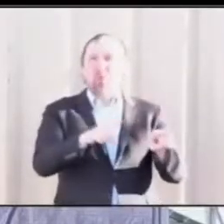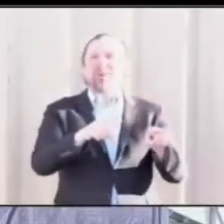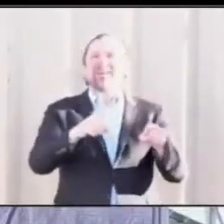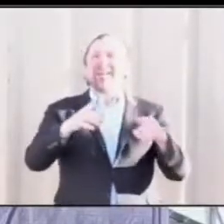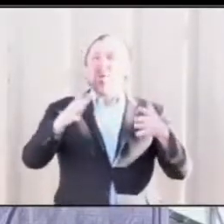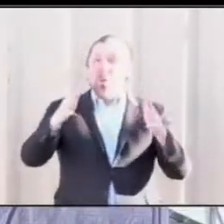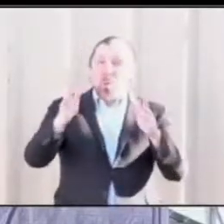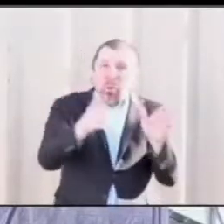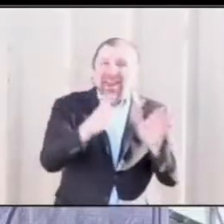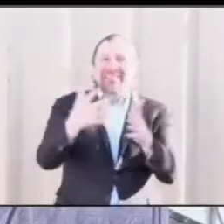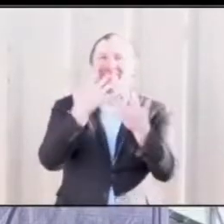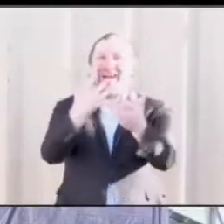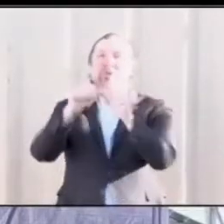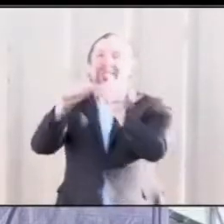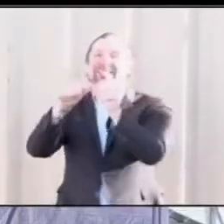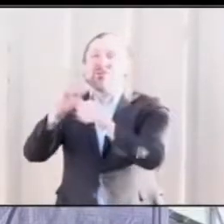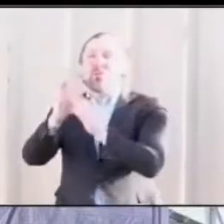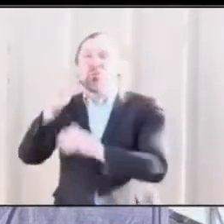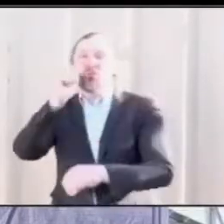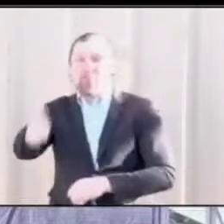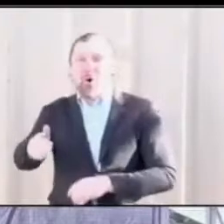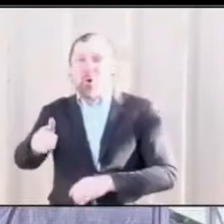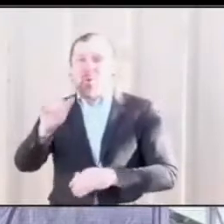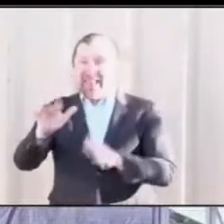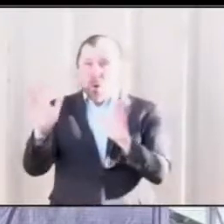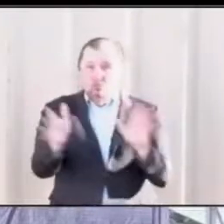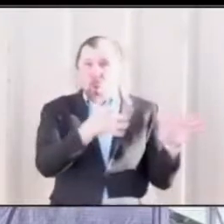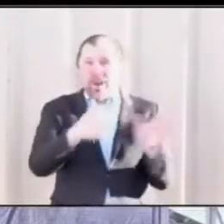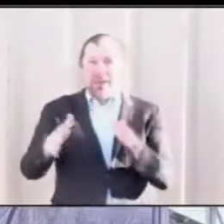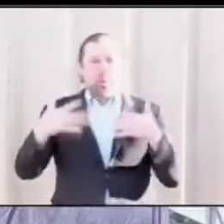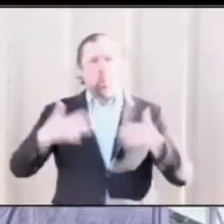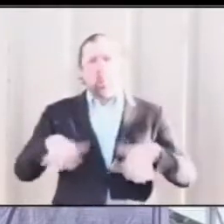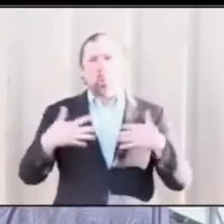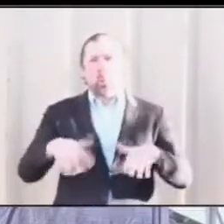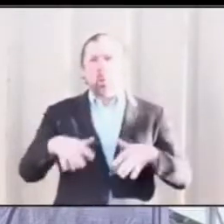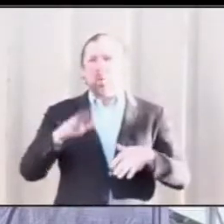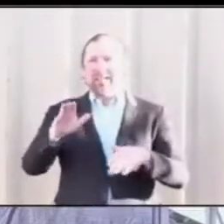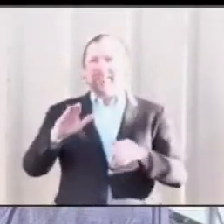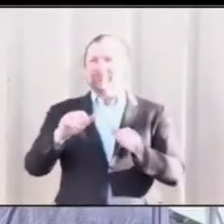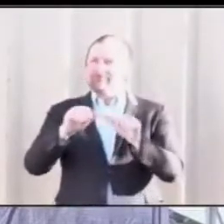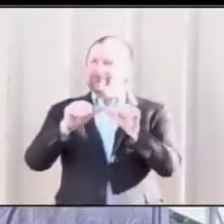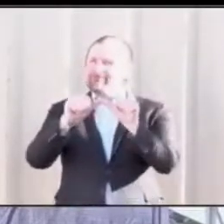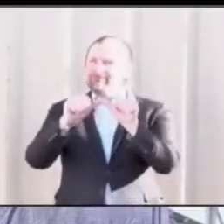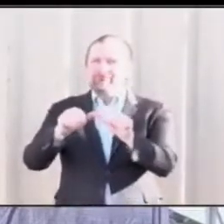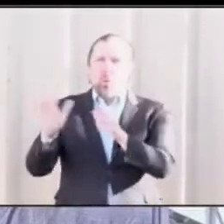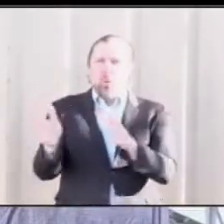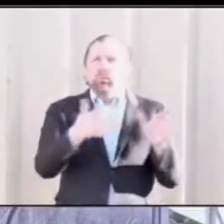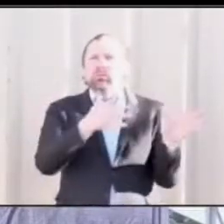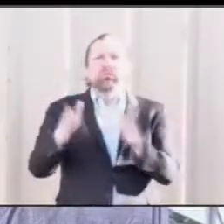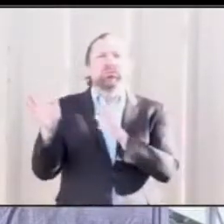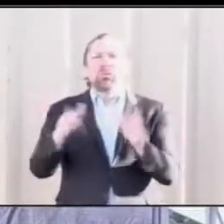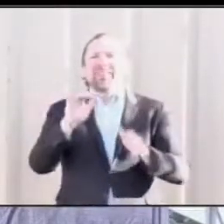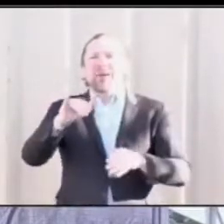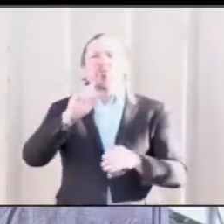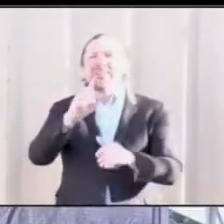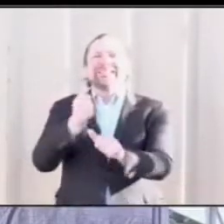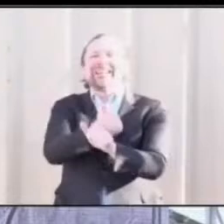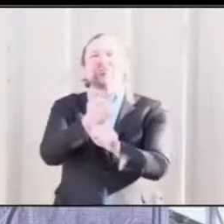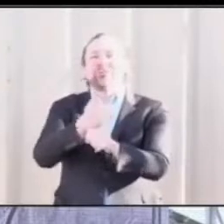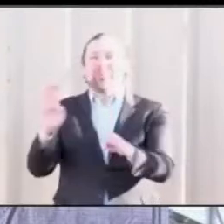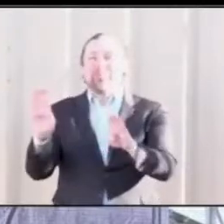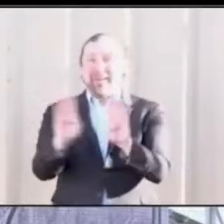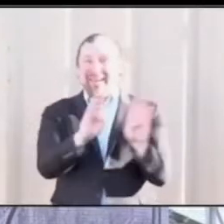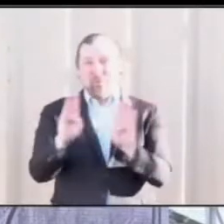tomorrow. Therefore, these winds will produce hazardous fire behavior situations for